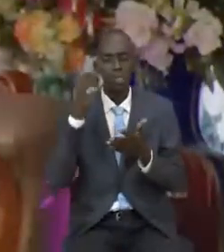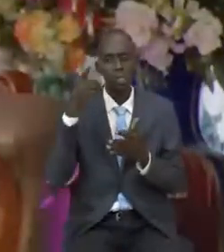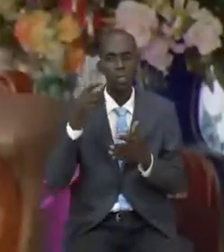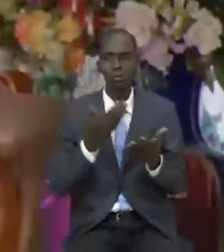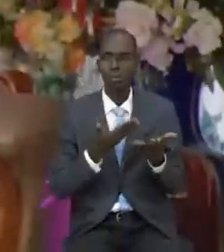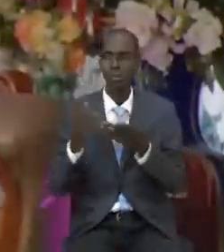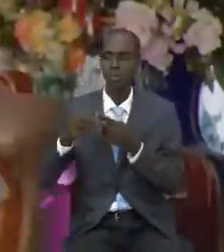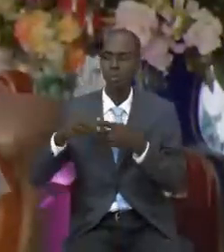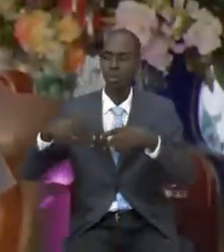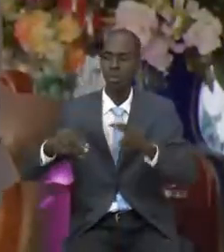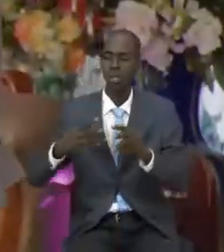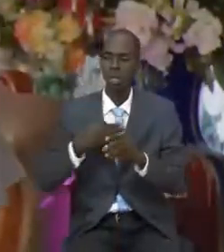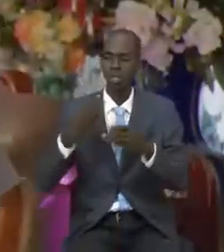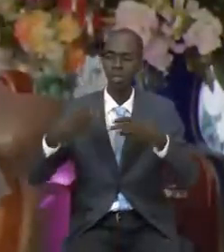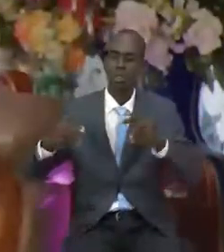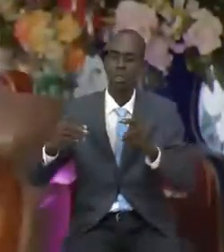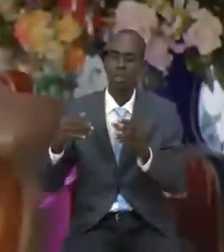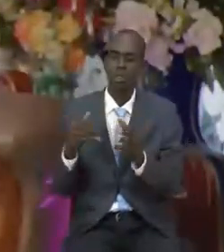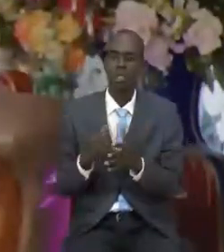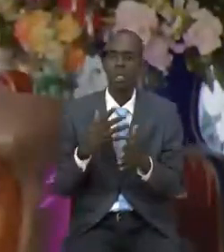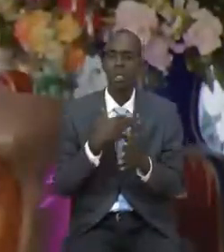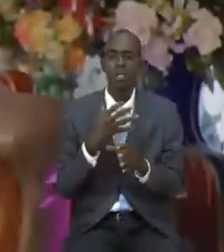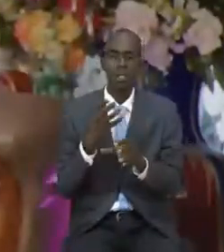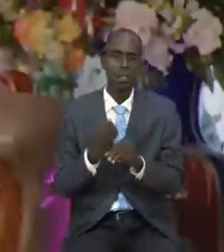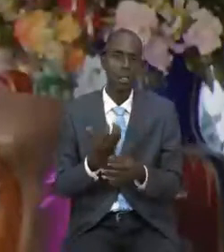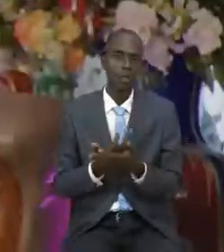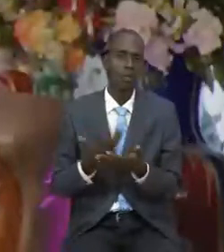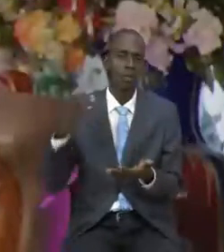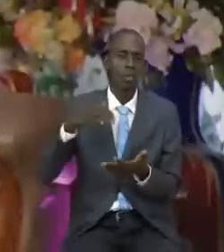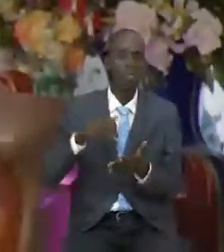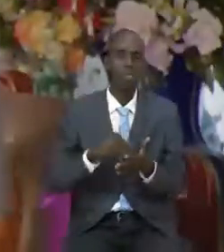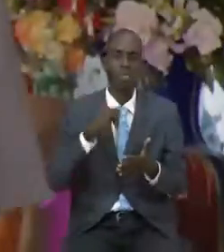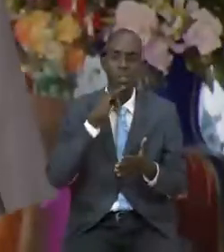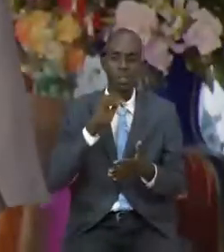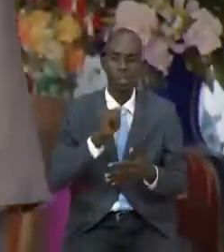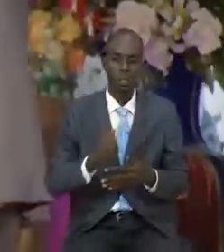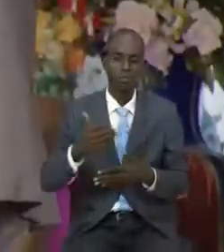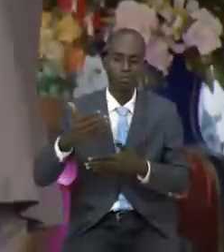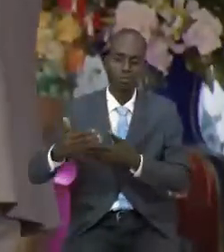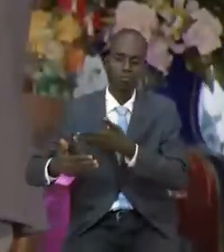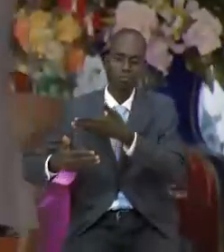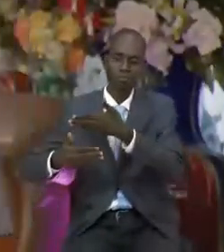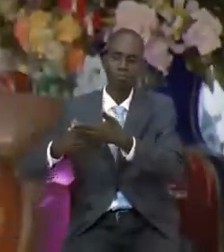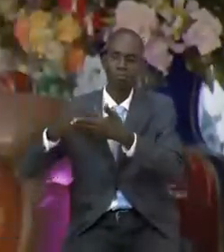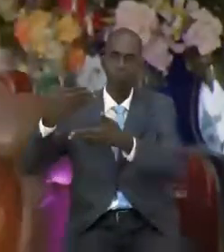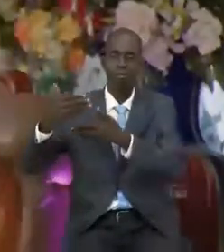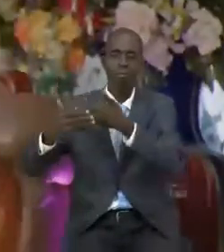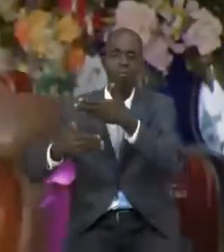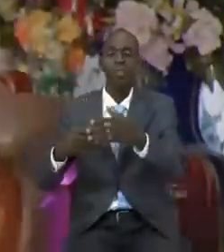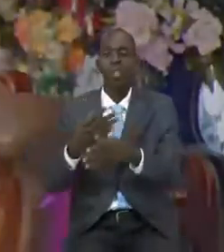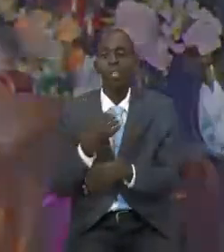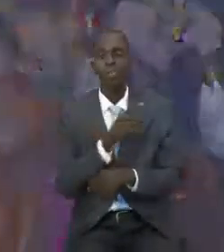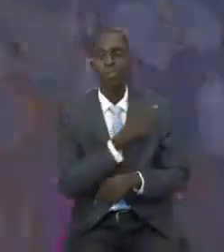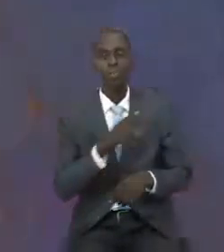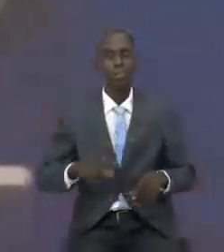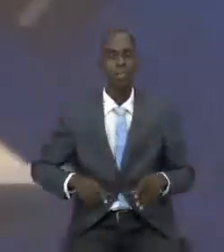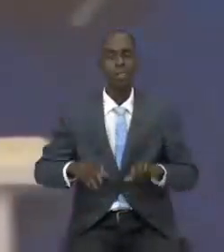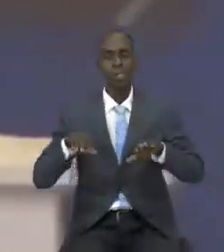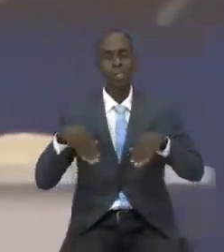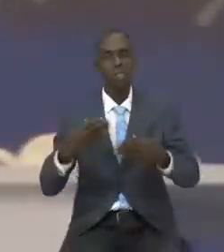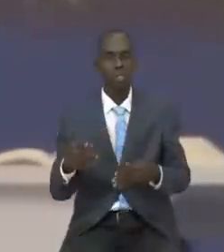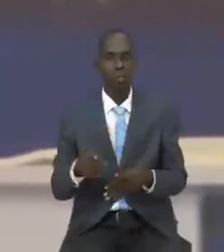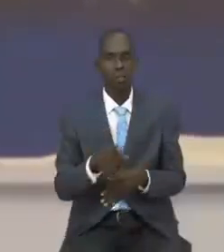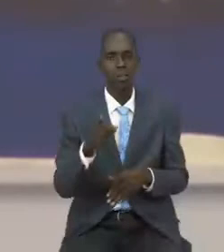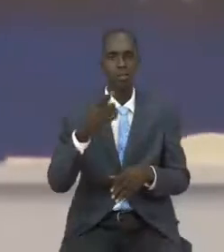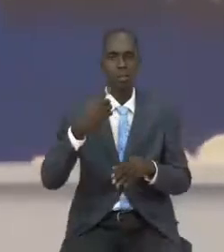market it and get wealth. It's a process. It's a process. And the Lord gave them the